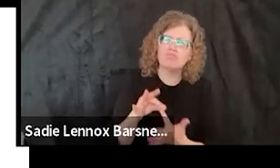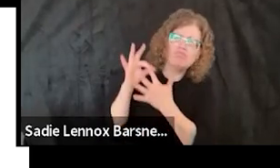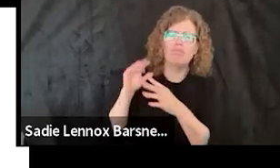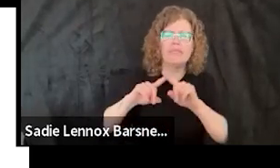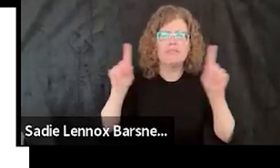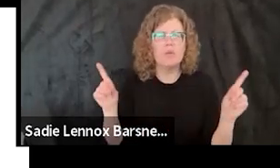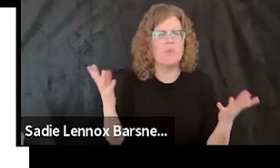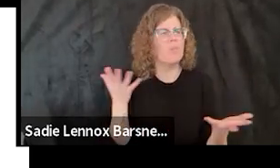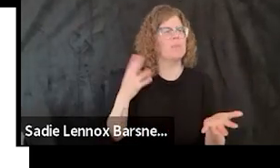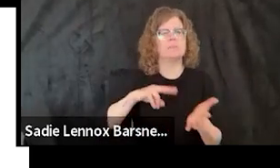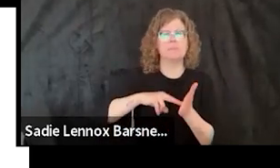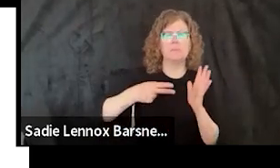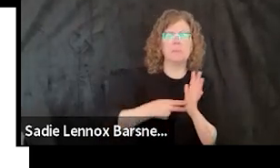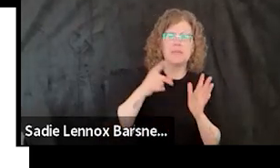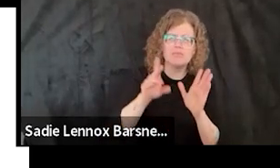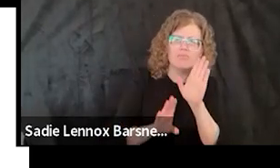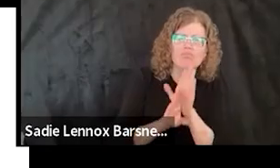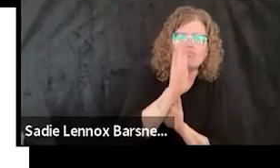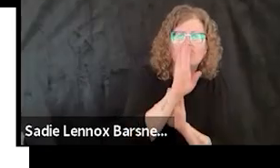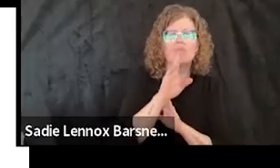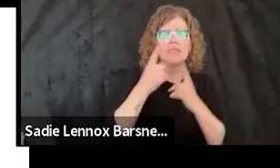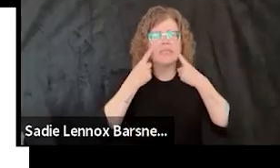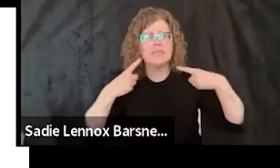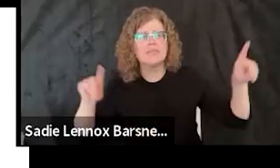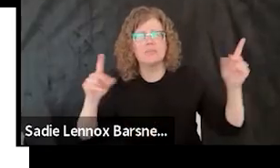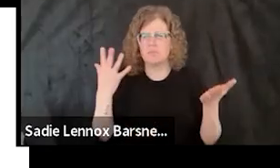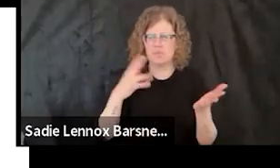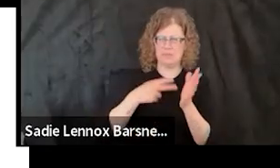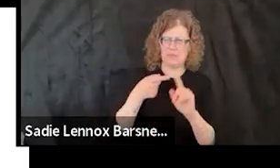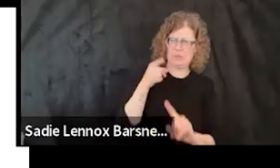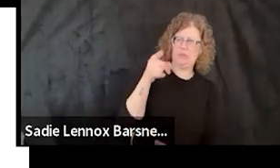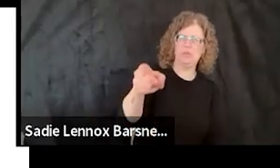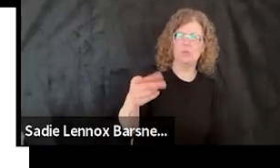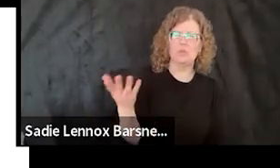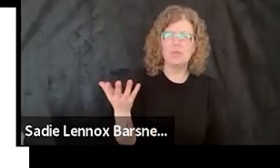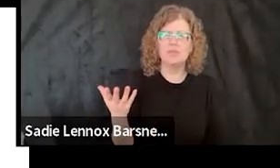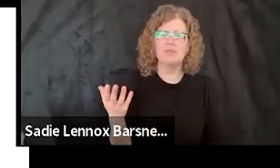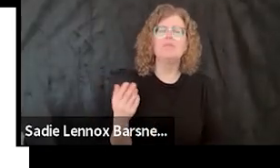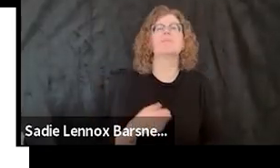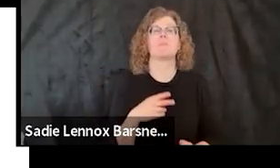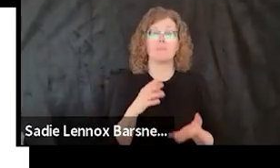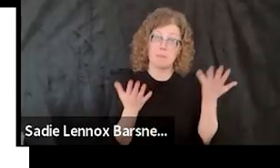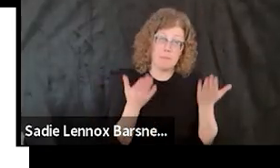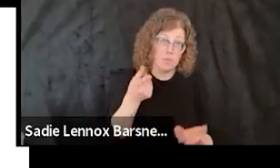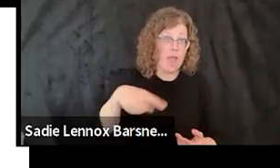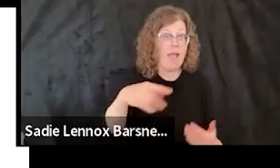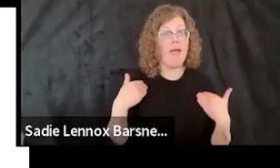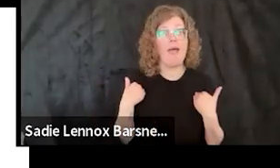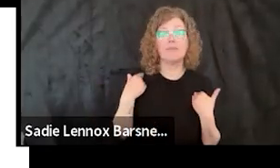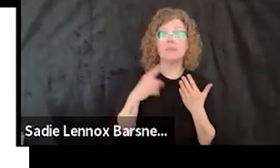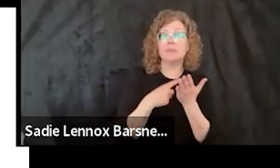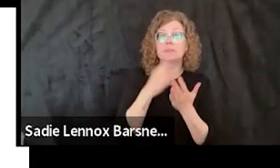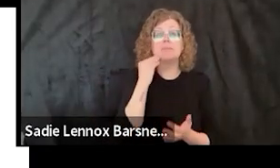you. Being able to recognize the challenges or barriers you face as an artist can in fact help